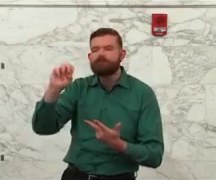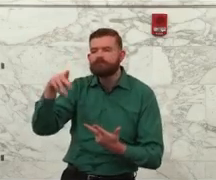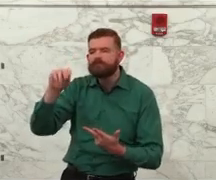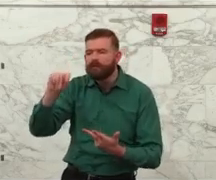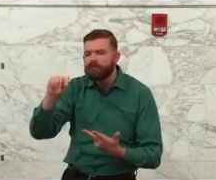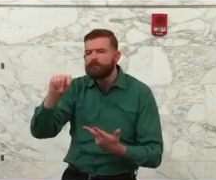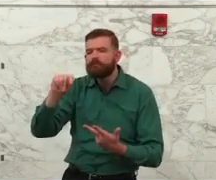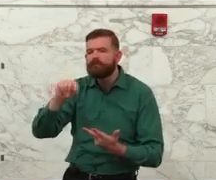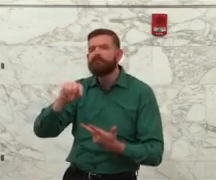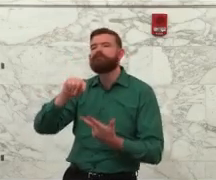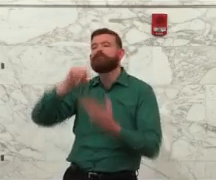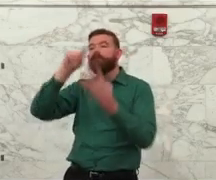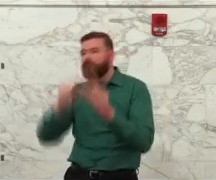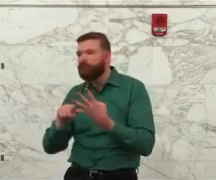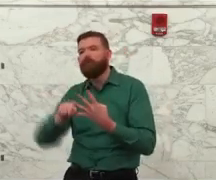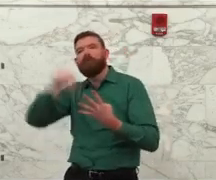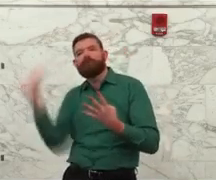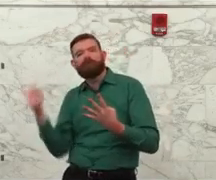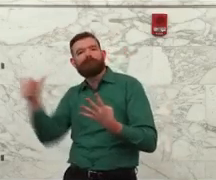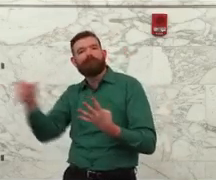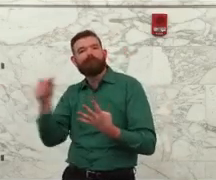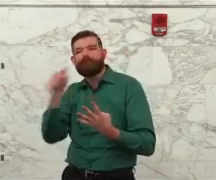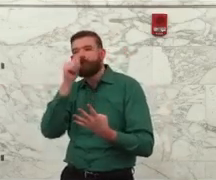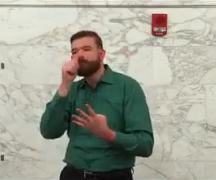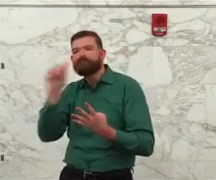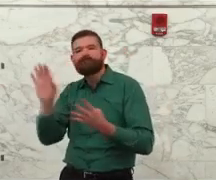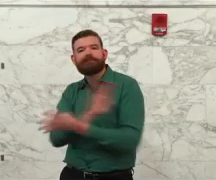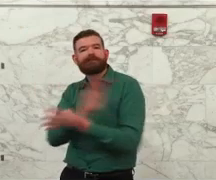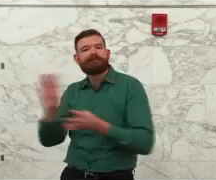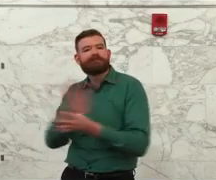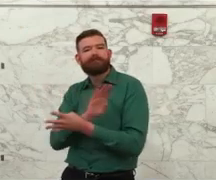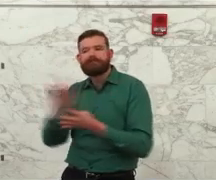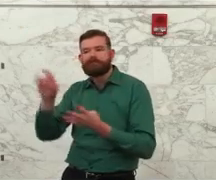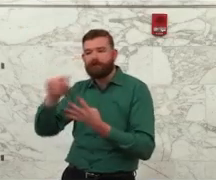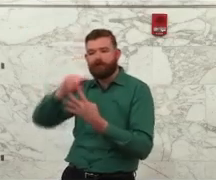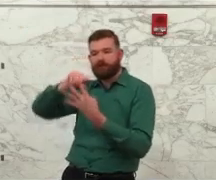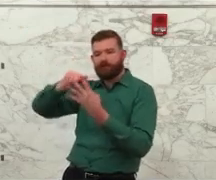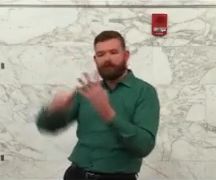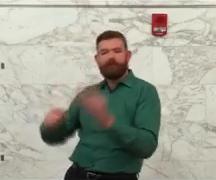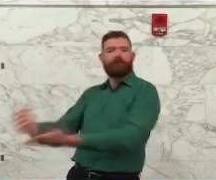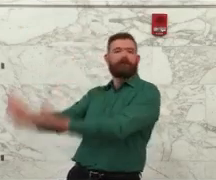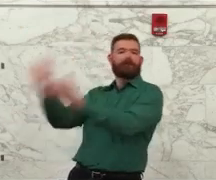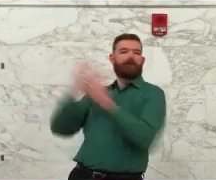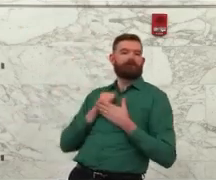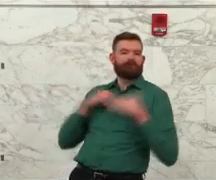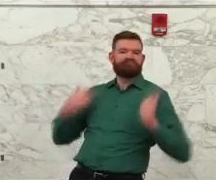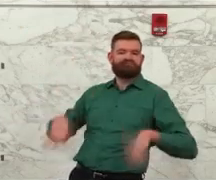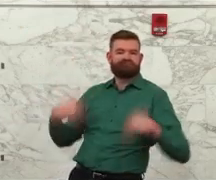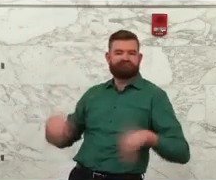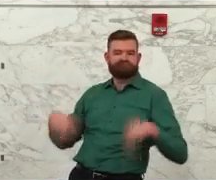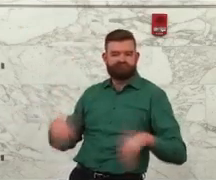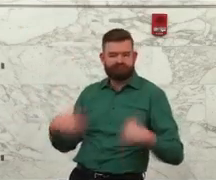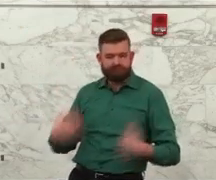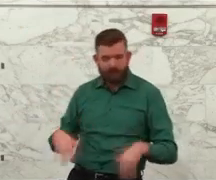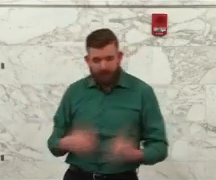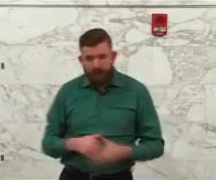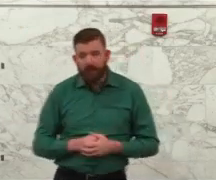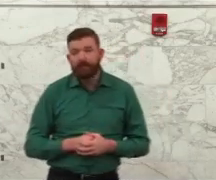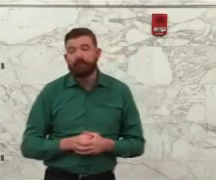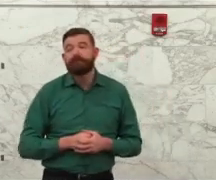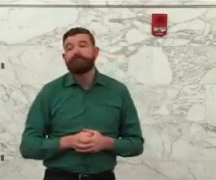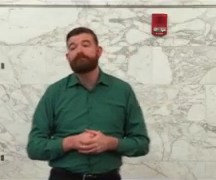private sector partners. Again, in conclusion, I know that the actions we are taking today are strong and they are